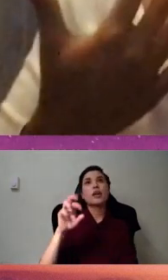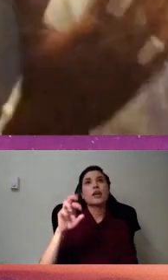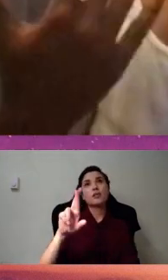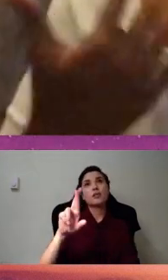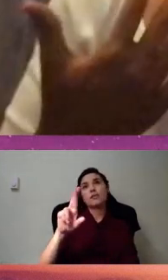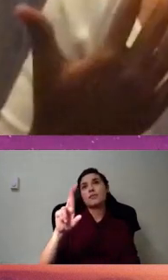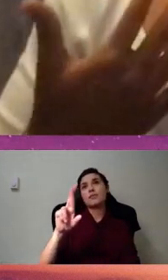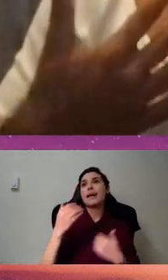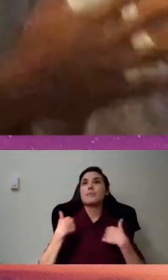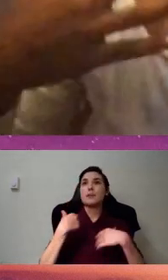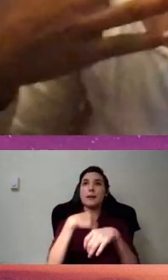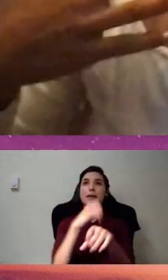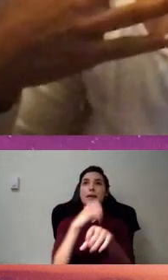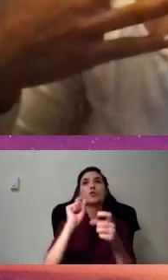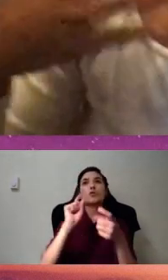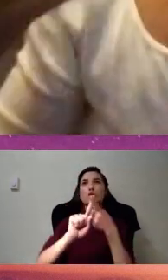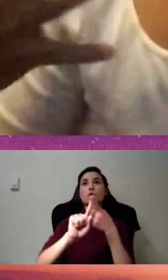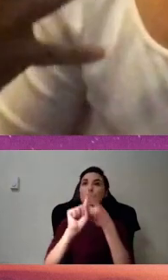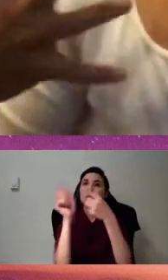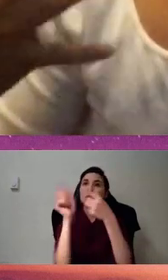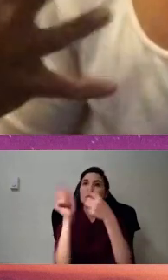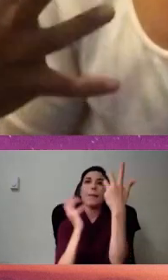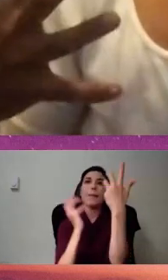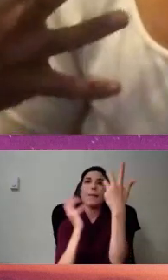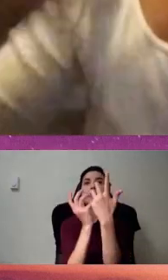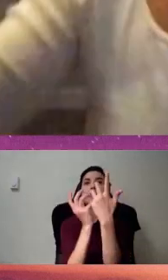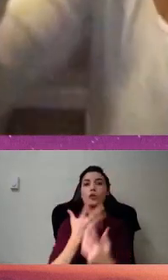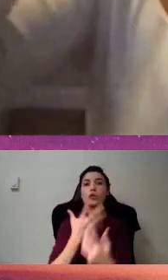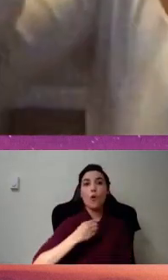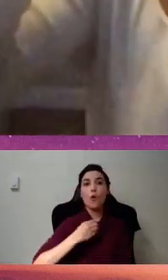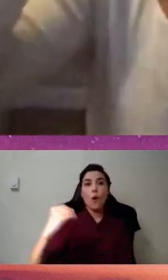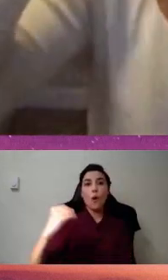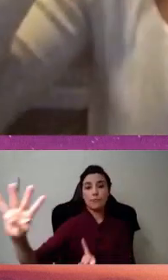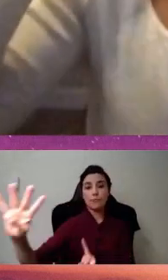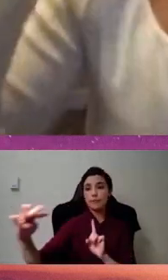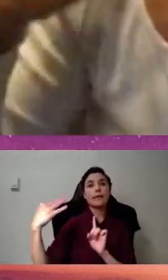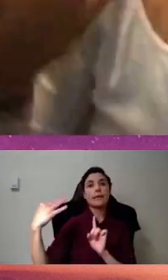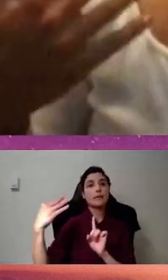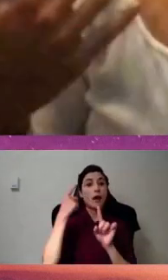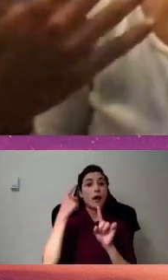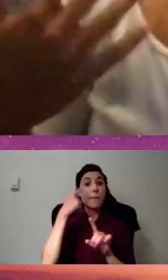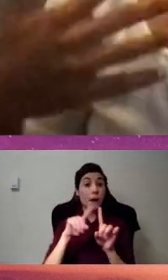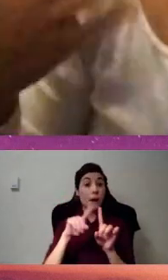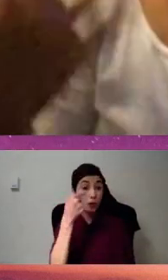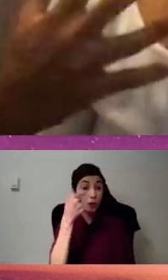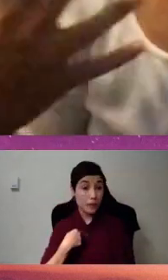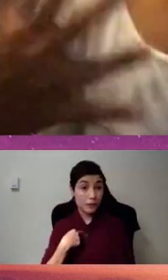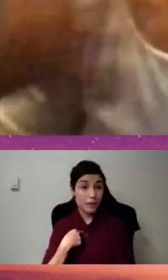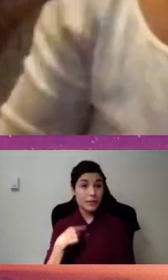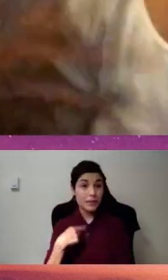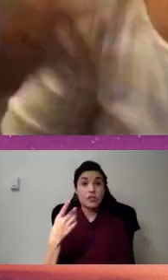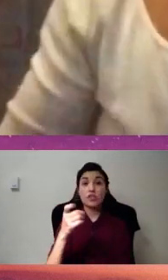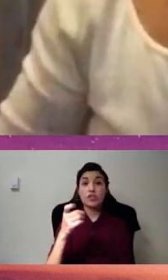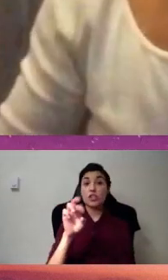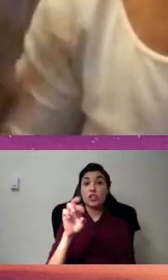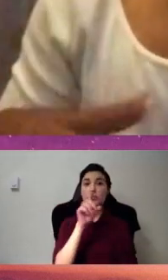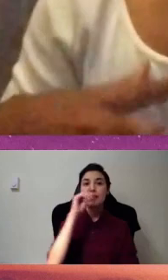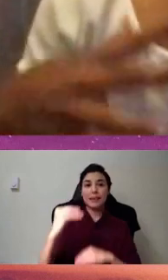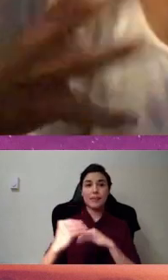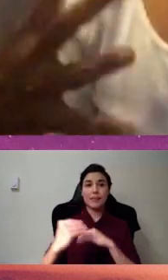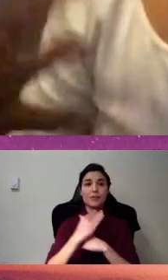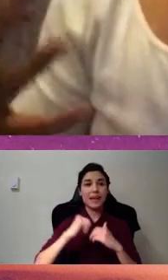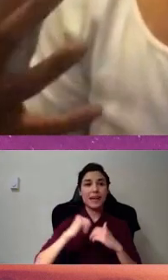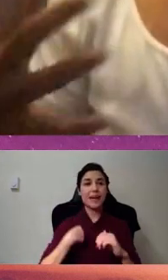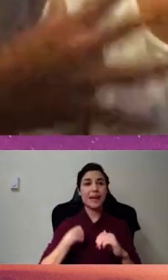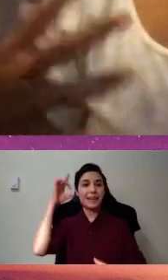on a personal level, it like for me, gender really influences like how I connect with my hair. Like as a Black person, you know, I'm always just like